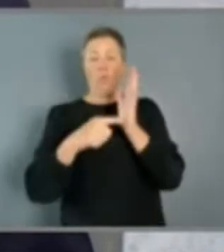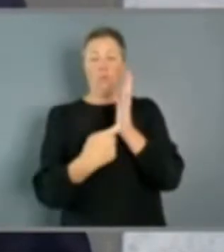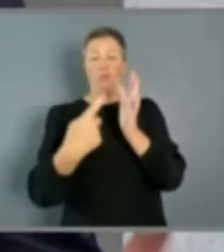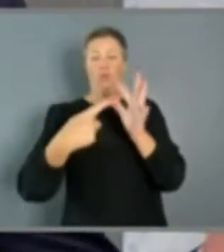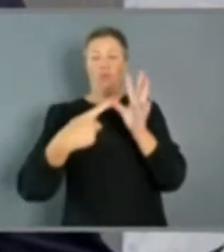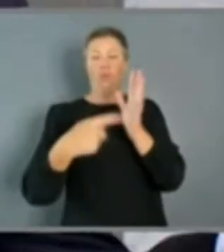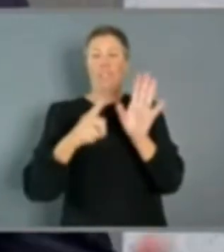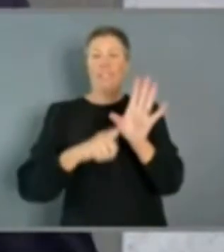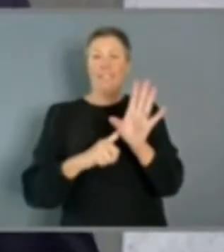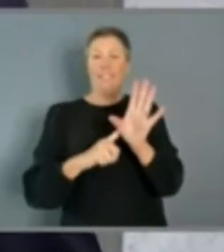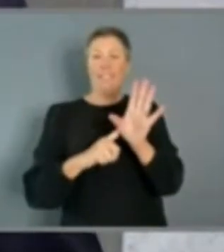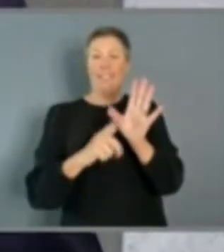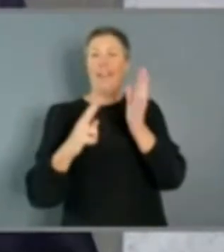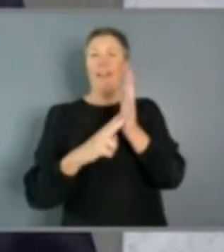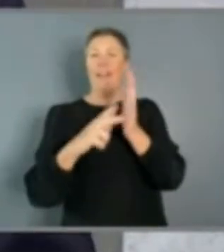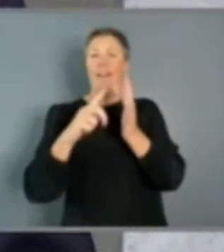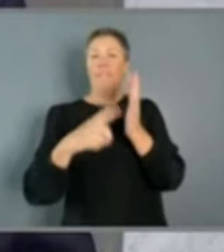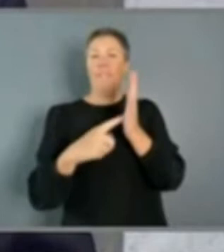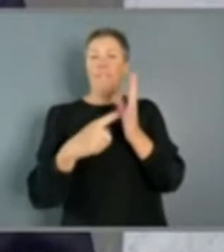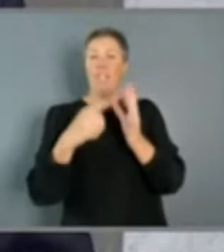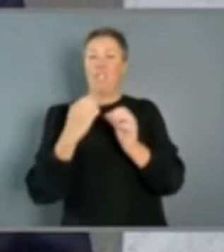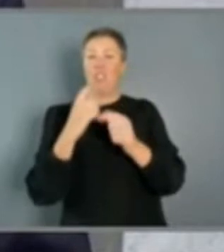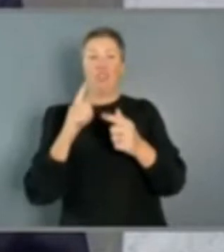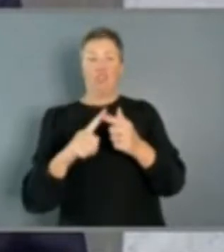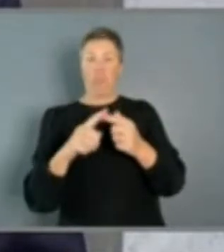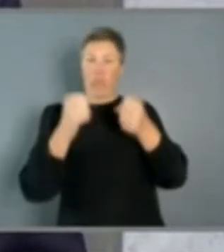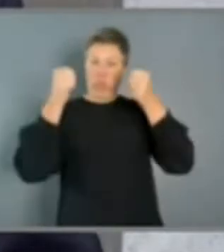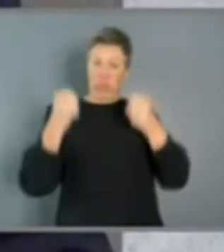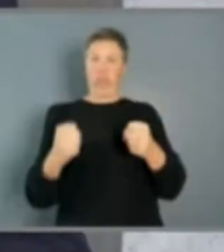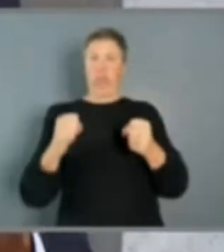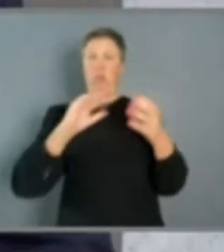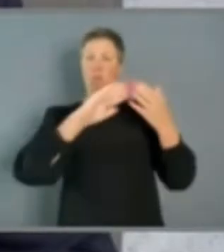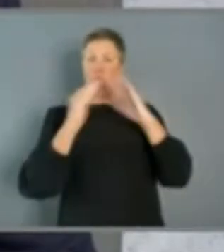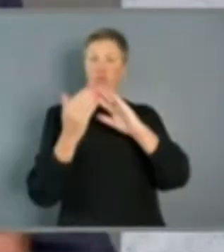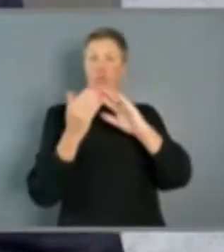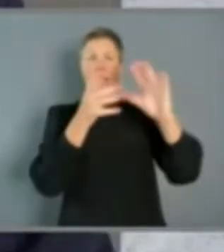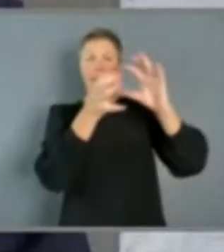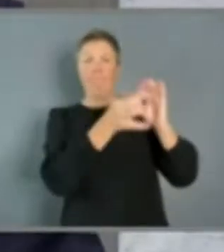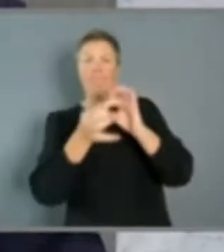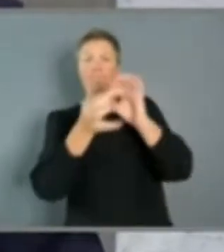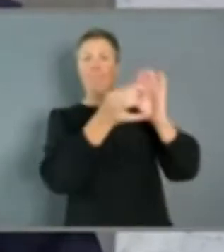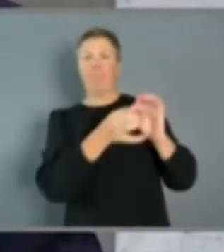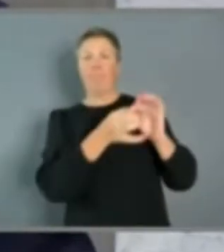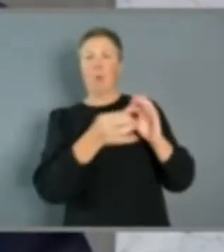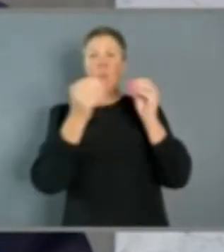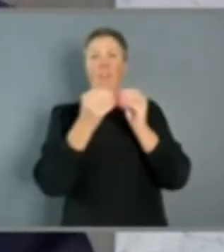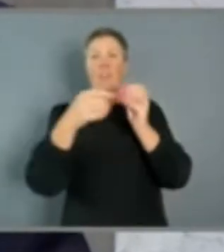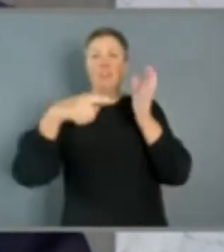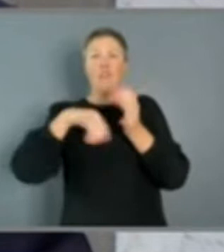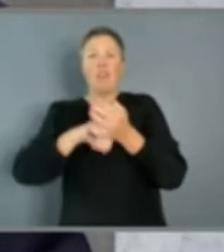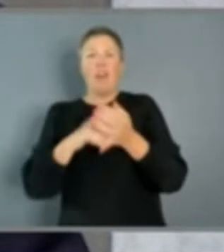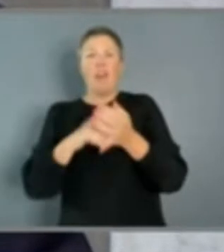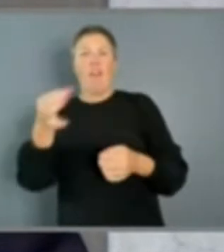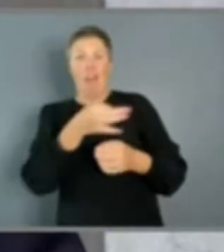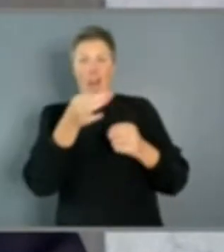act as a single community, effectively, with the communities of the Torres Strait Island. There is much movement back and forward in that part